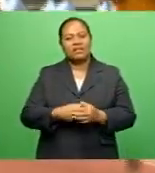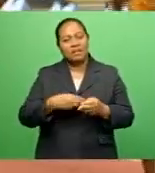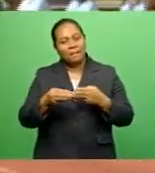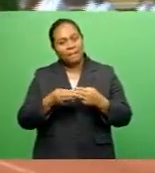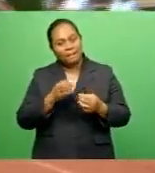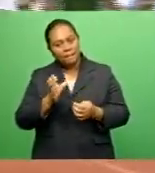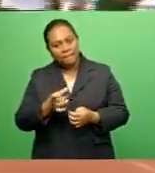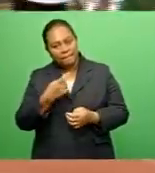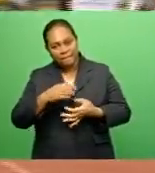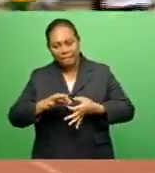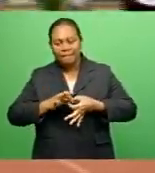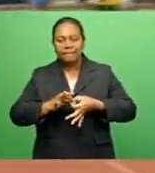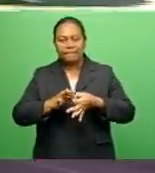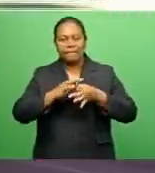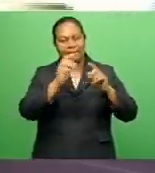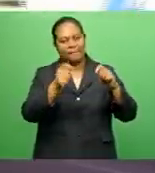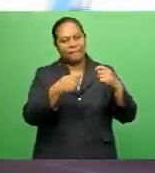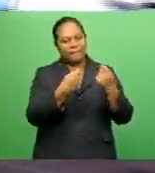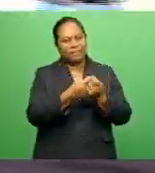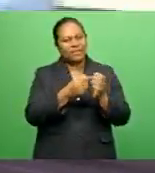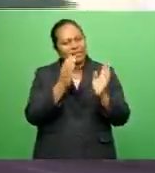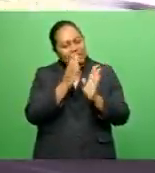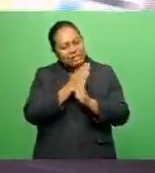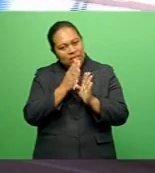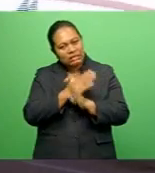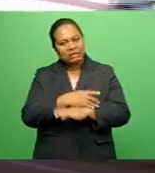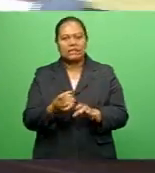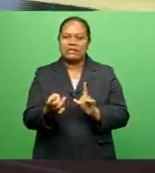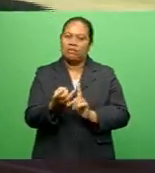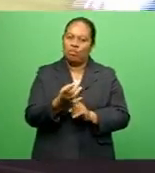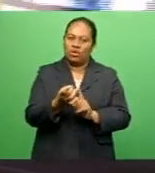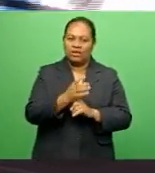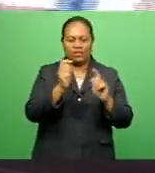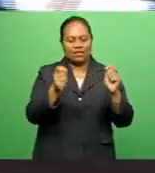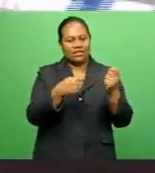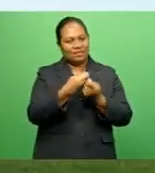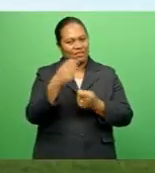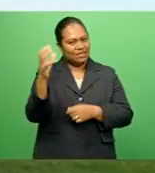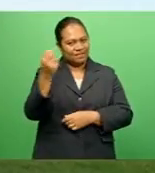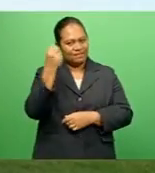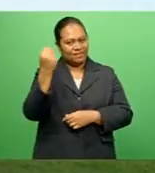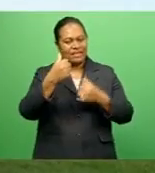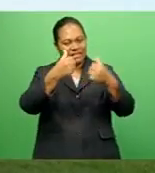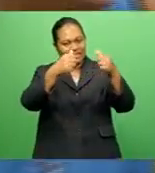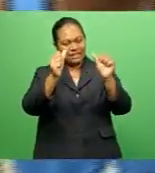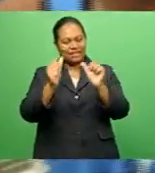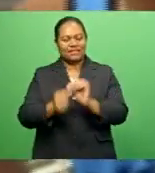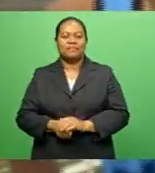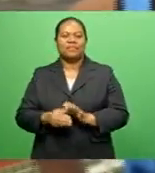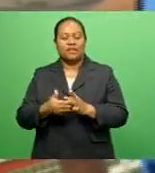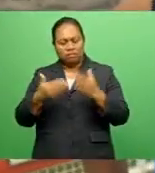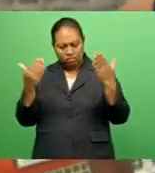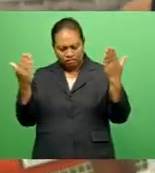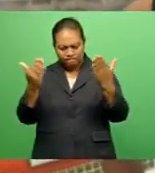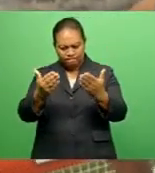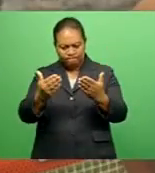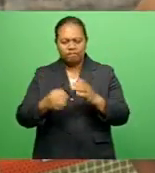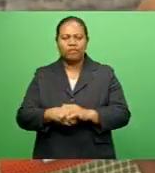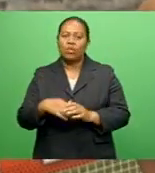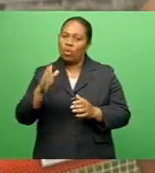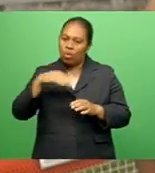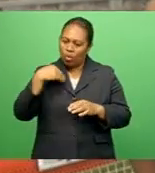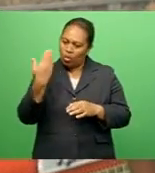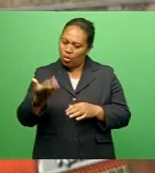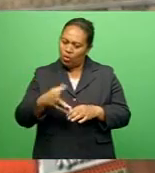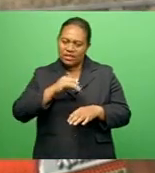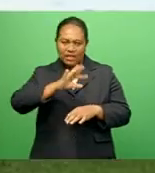says teamwork has always been the secret ingredient for the team's success. We have to focus on our training in every afternoon,